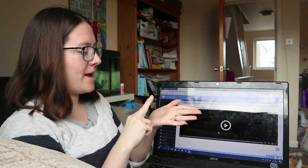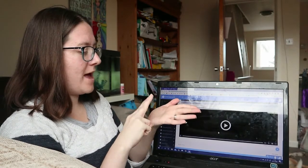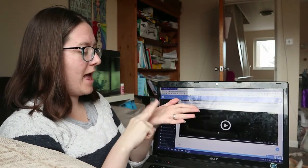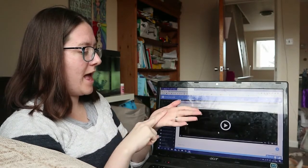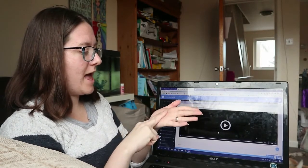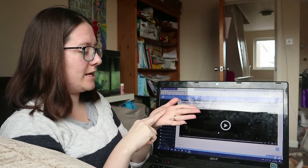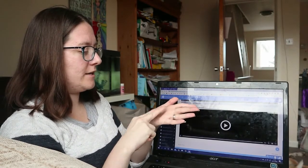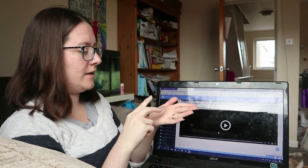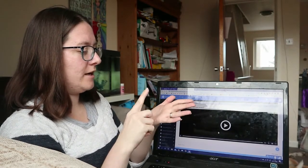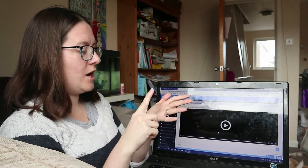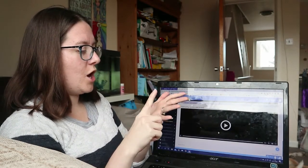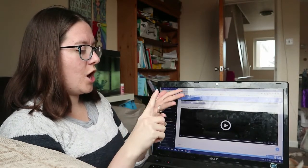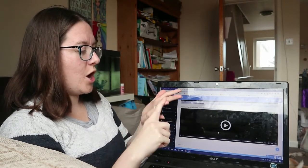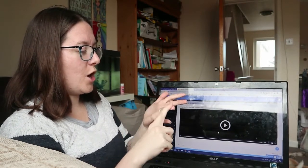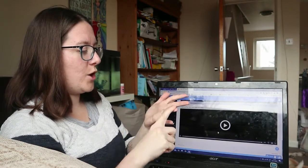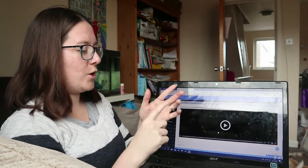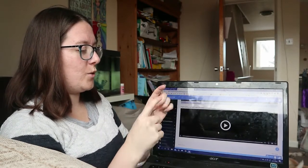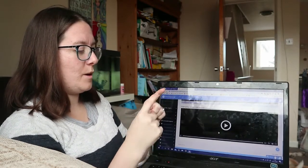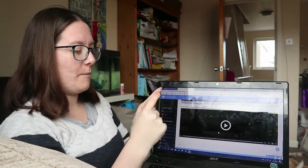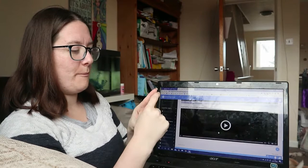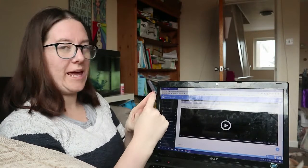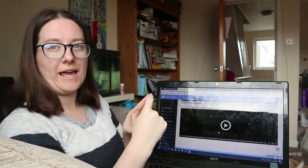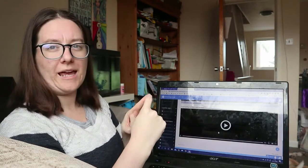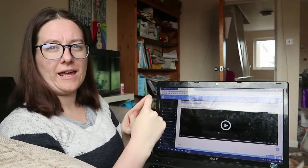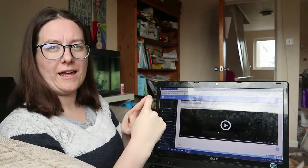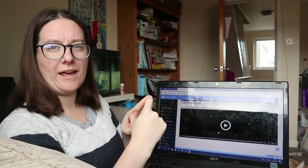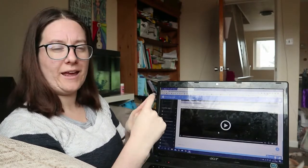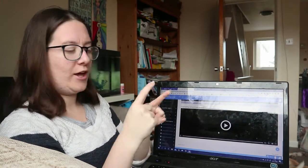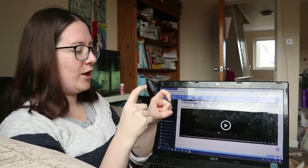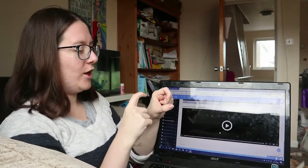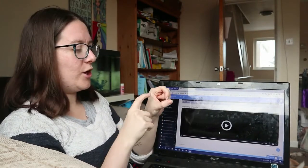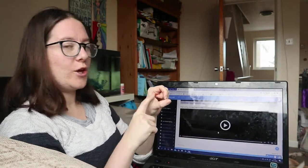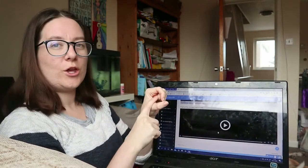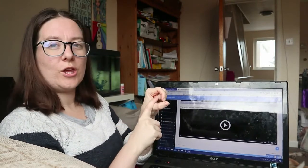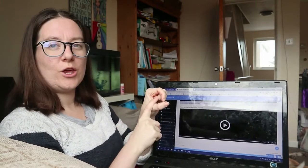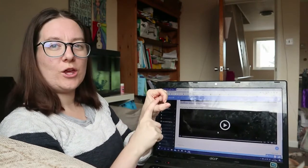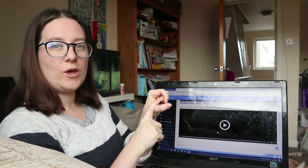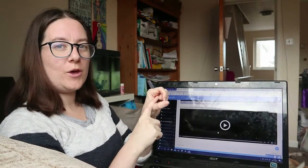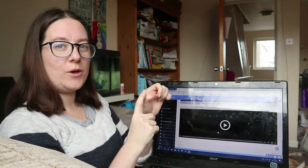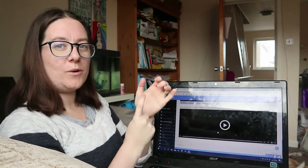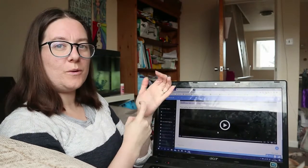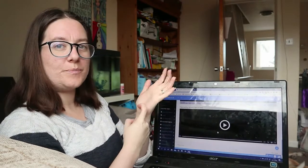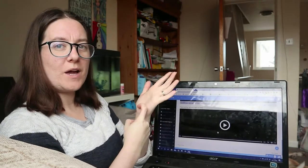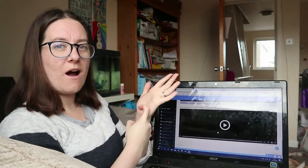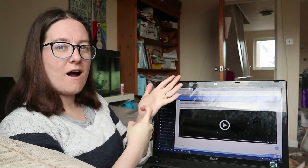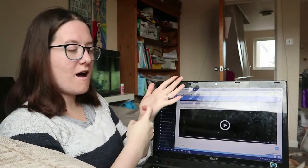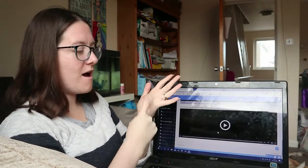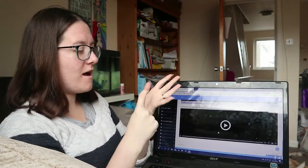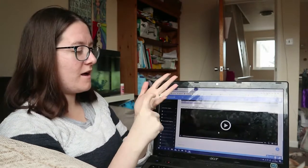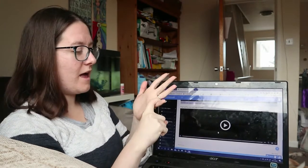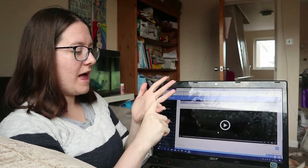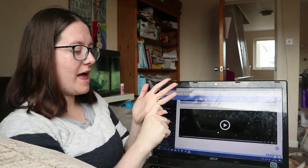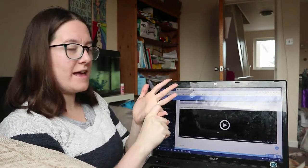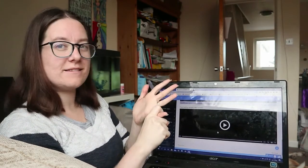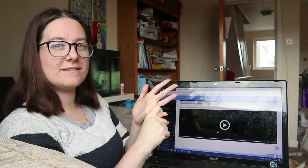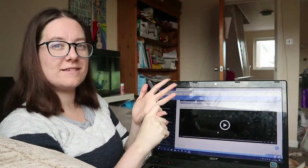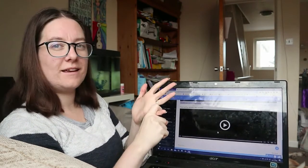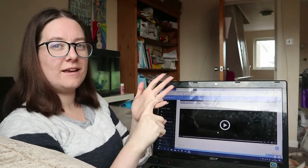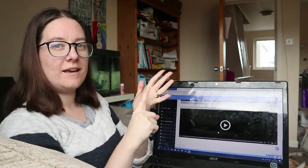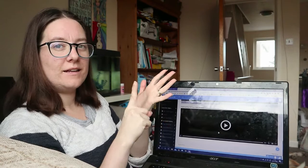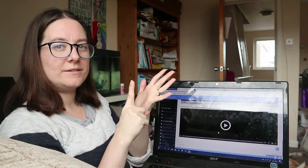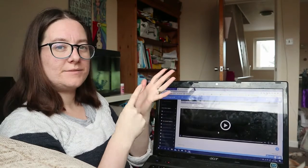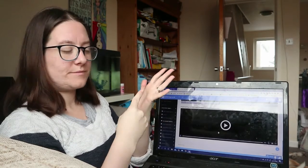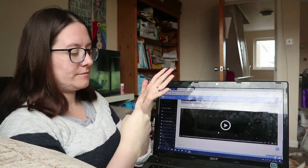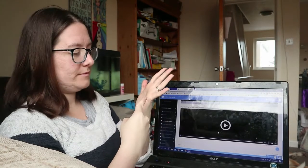M, N, O, P, Q, R, S,